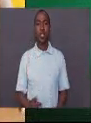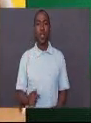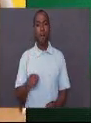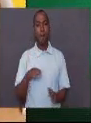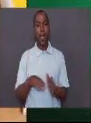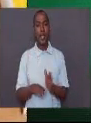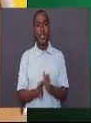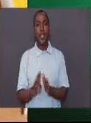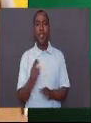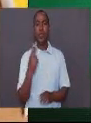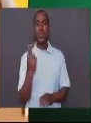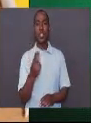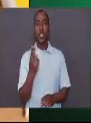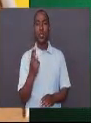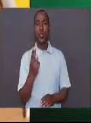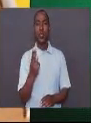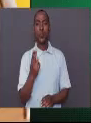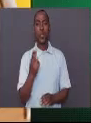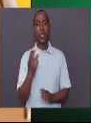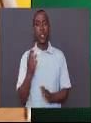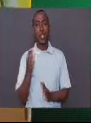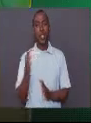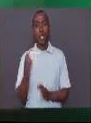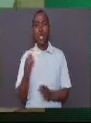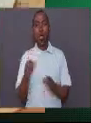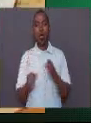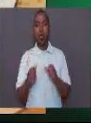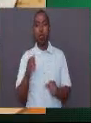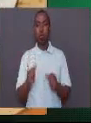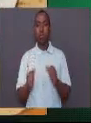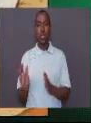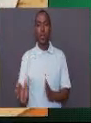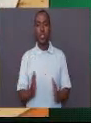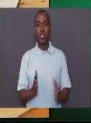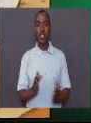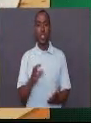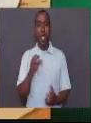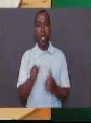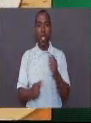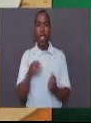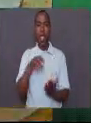Bacteria are used to manufacture irgo and aib.